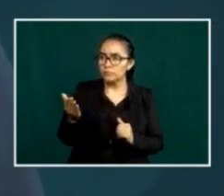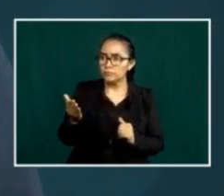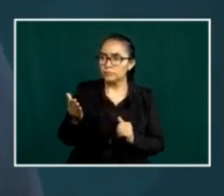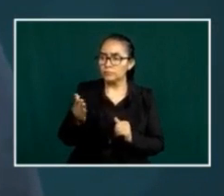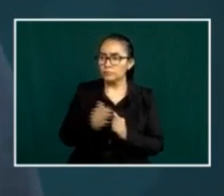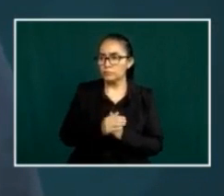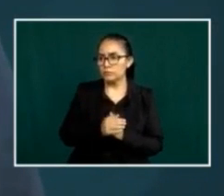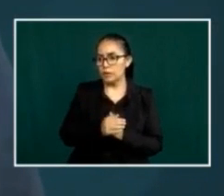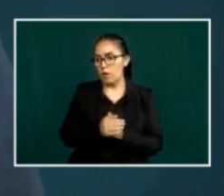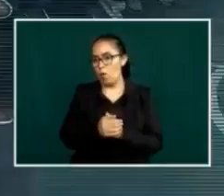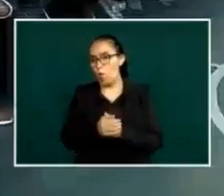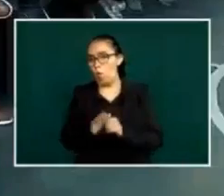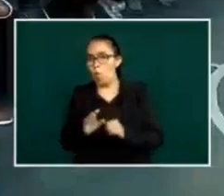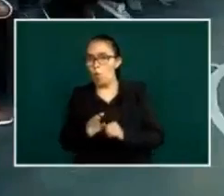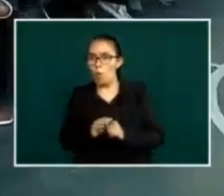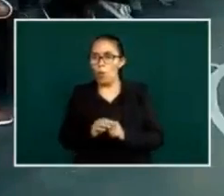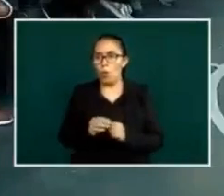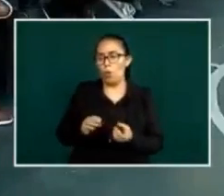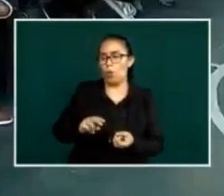helping with their